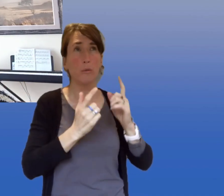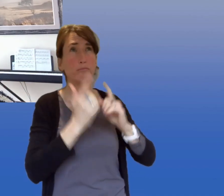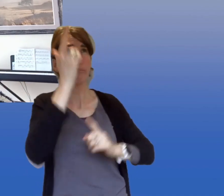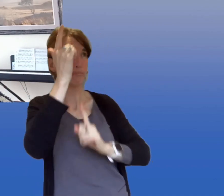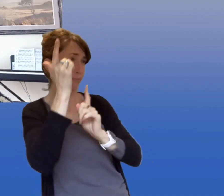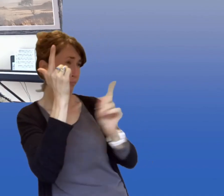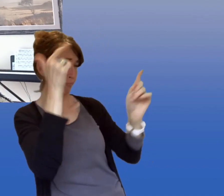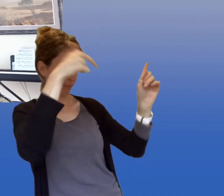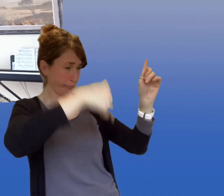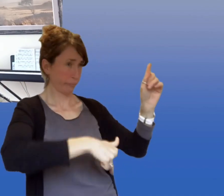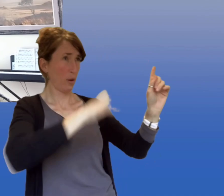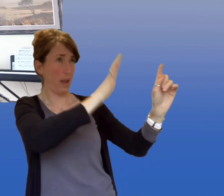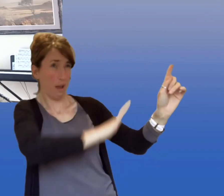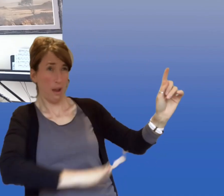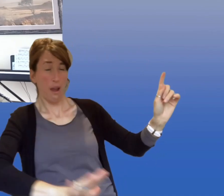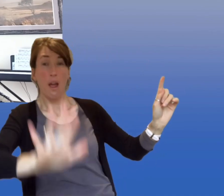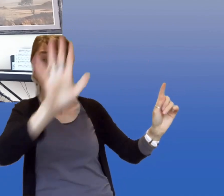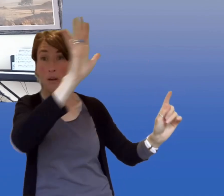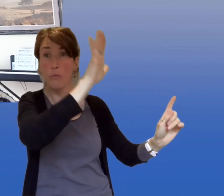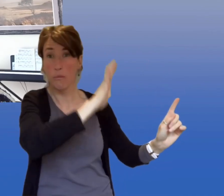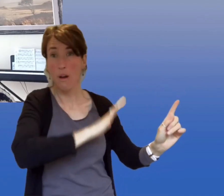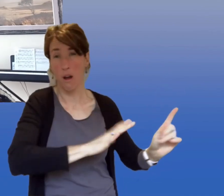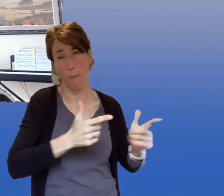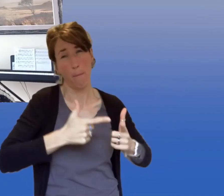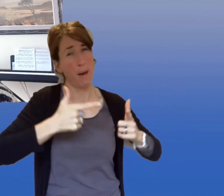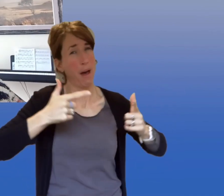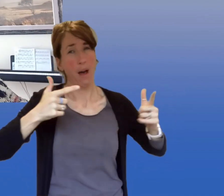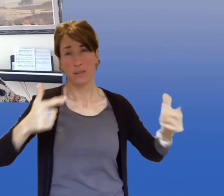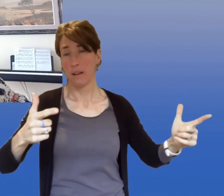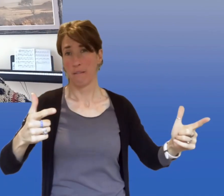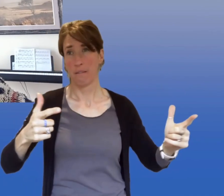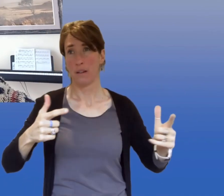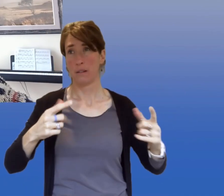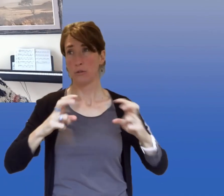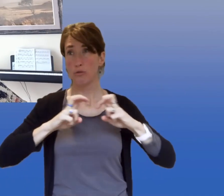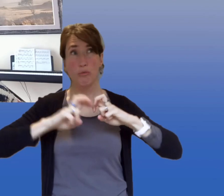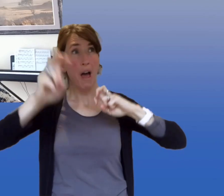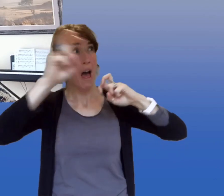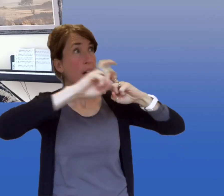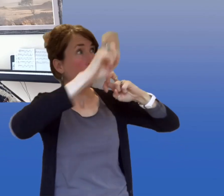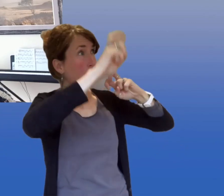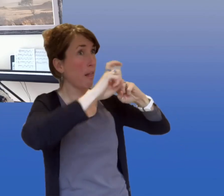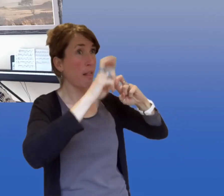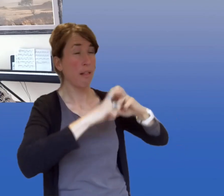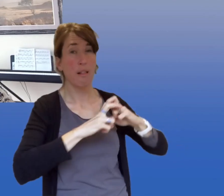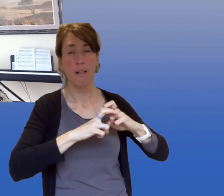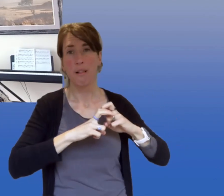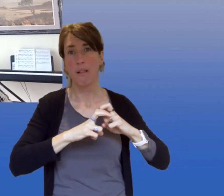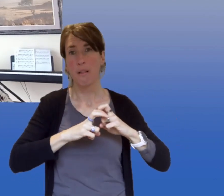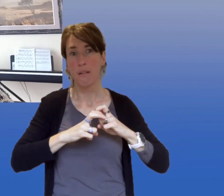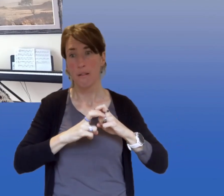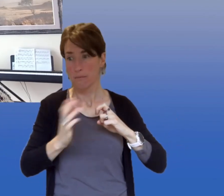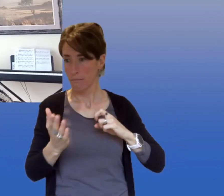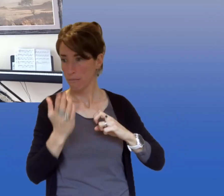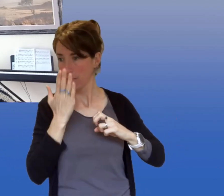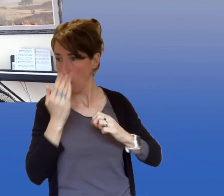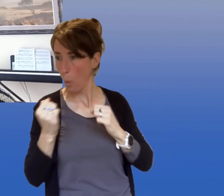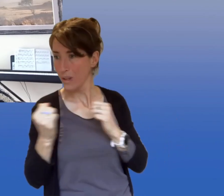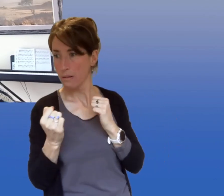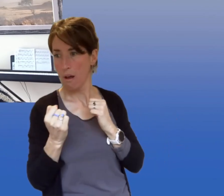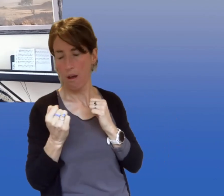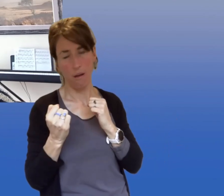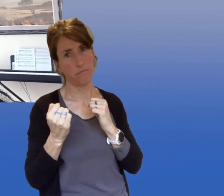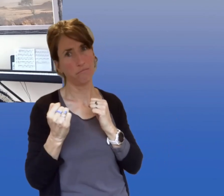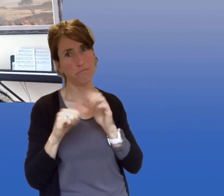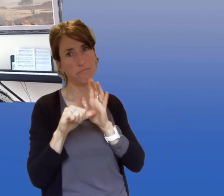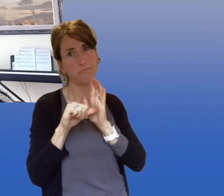massive area. And as those of us who live in the area will know, the travelling about the patch gets a little bit harder as we come into the